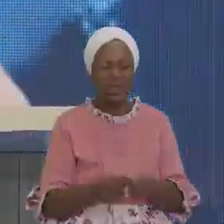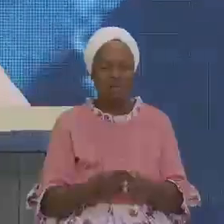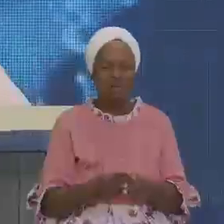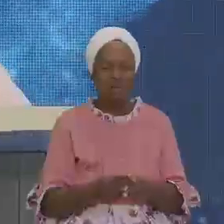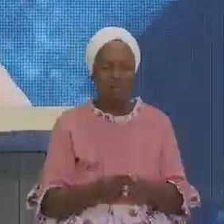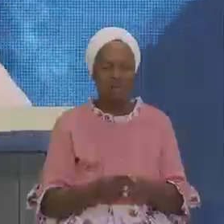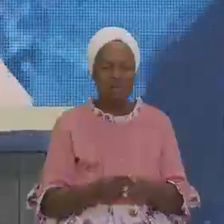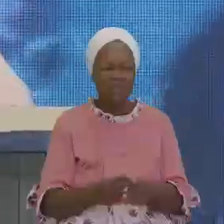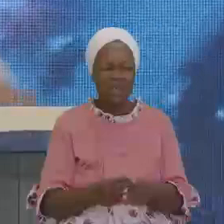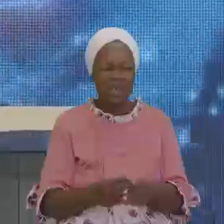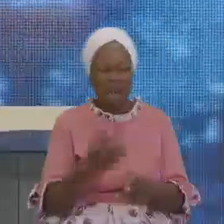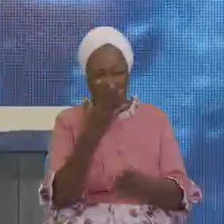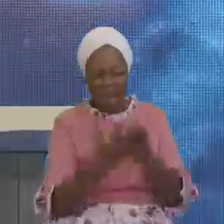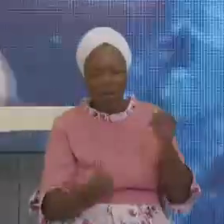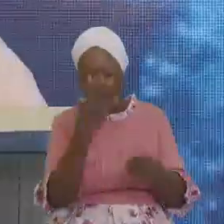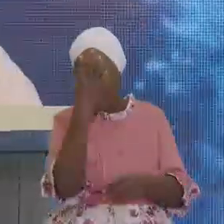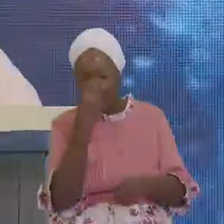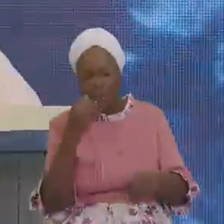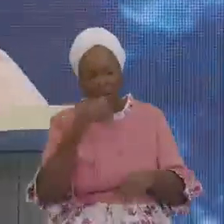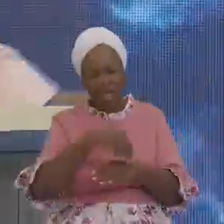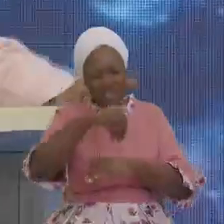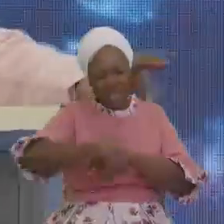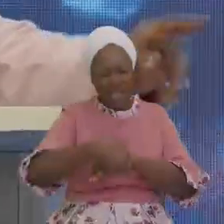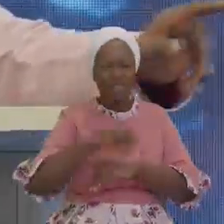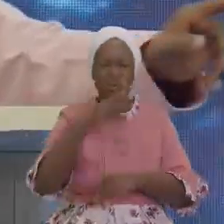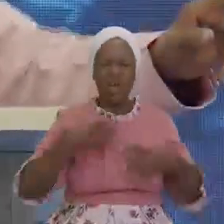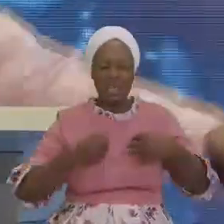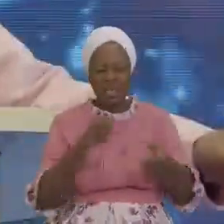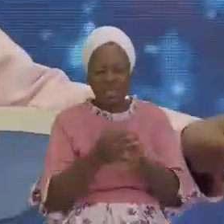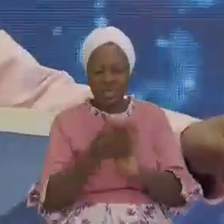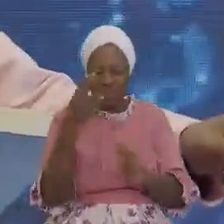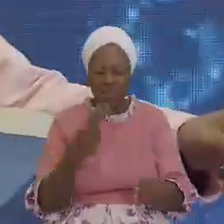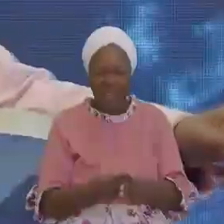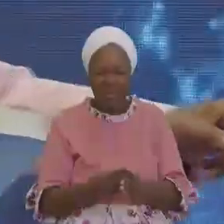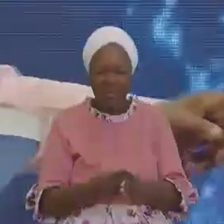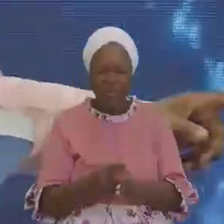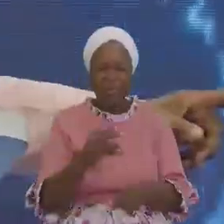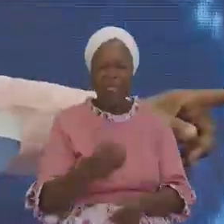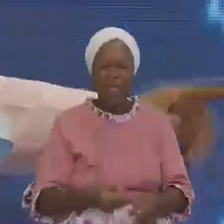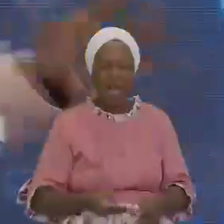Sleepless nights, you're healed. High blood pressure,